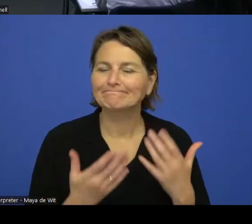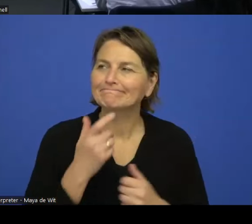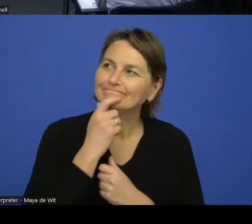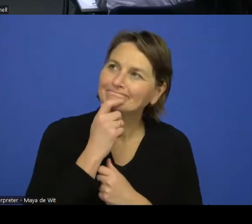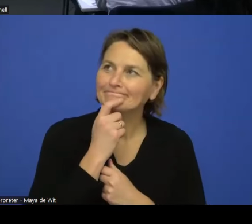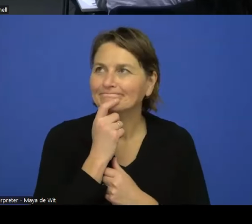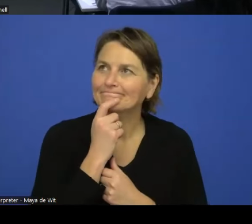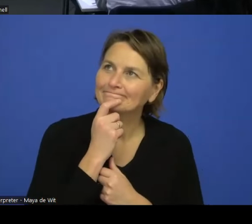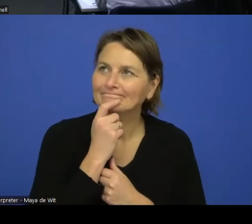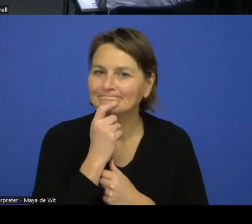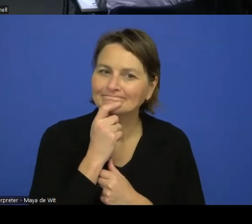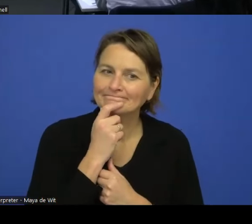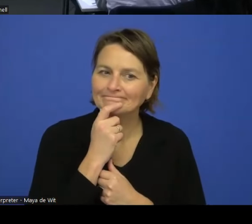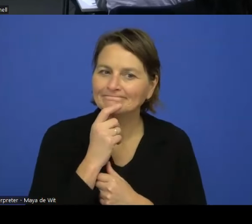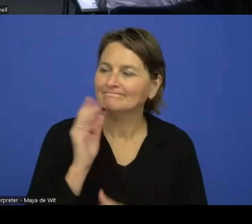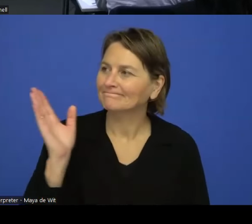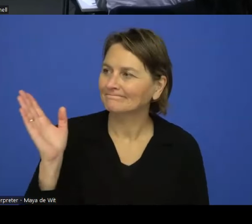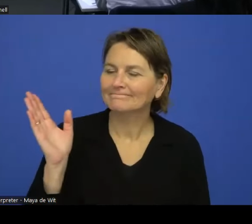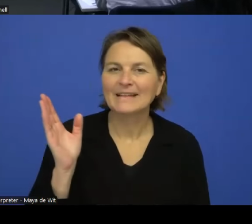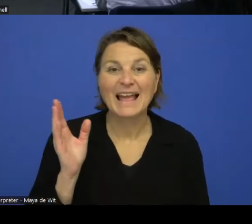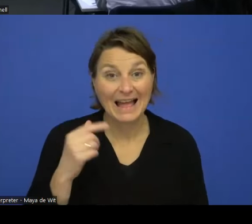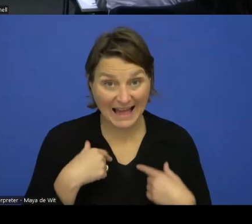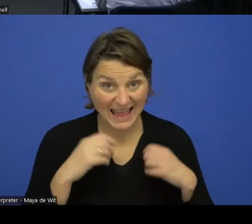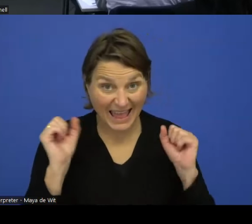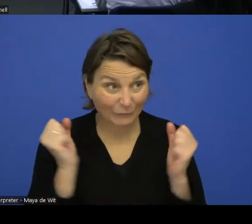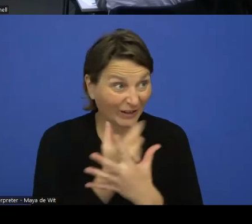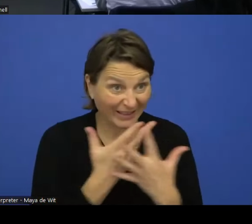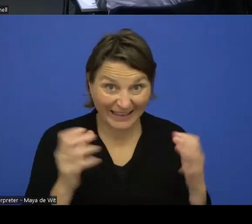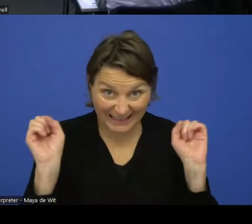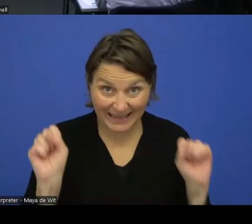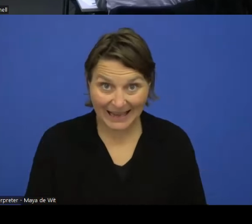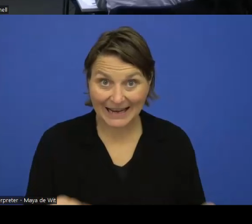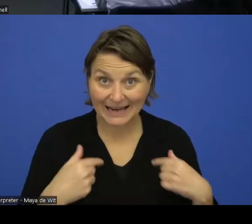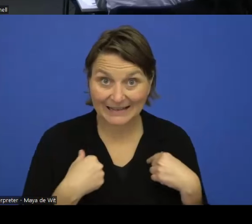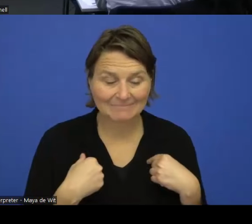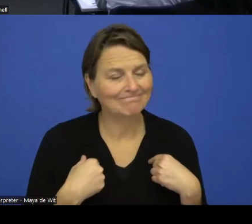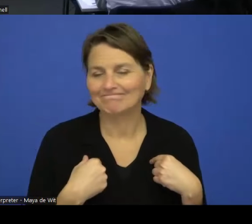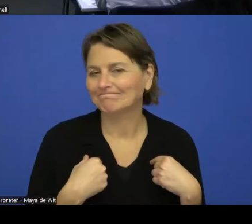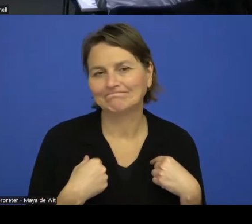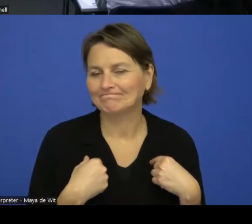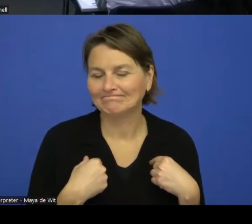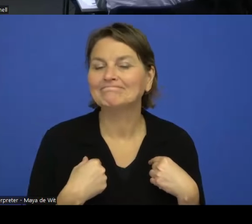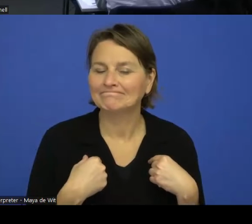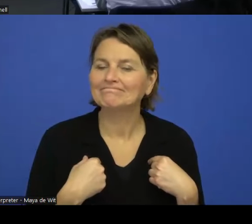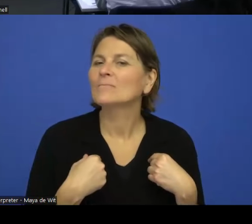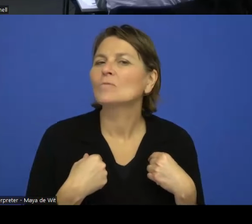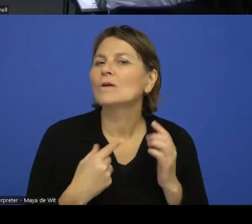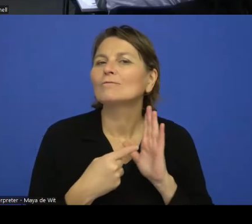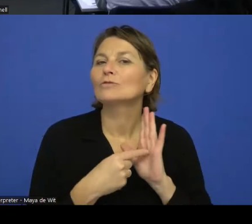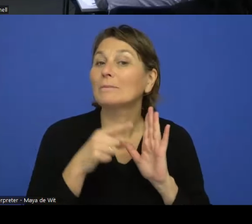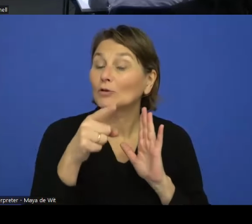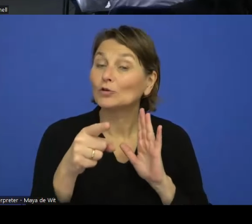there's that question, okay, we can't do everything. And I sometimes, I think particularly, it's one thing, if you are working directly